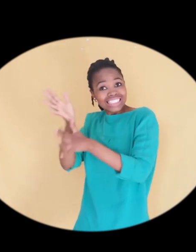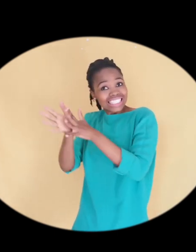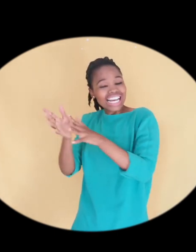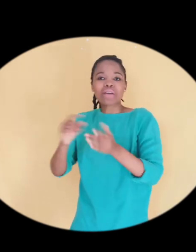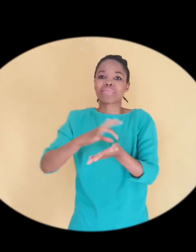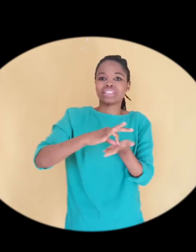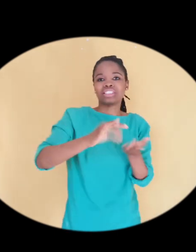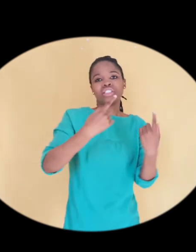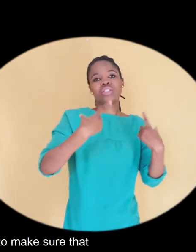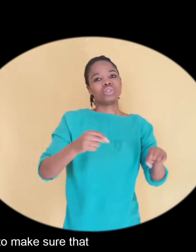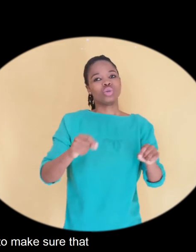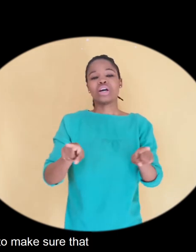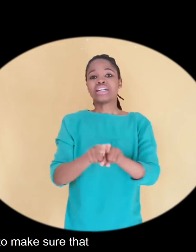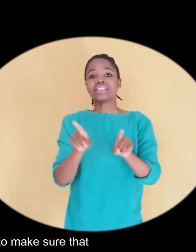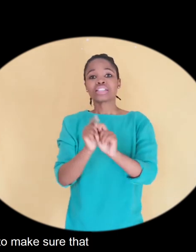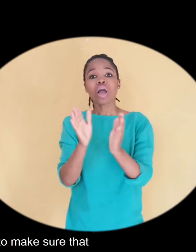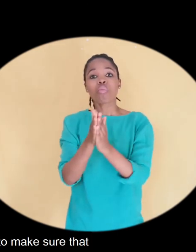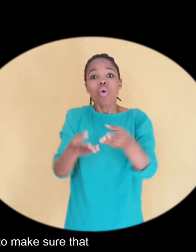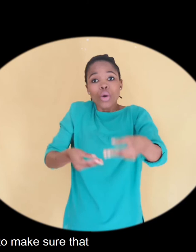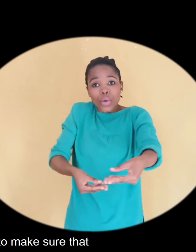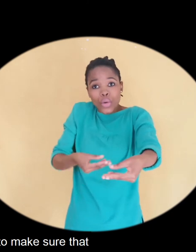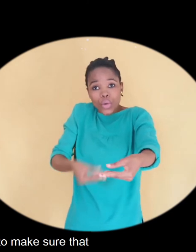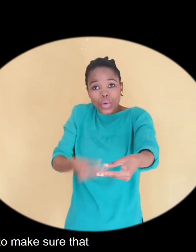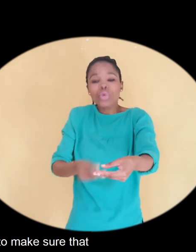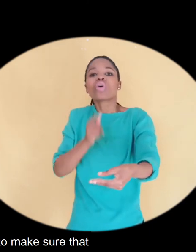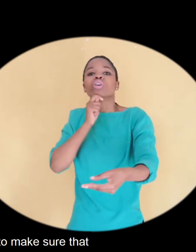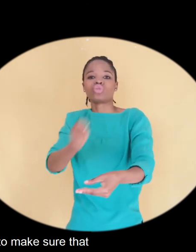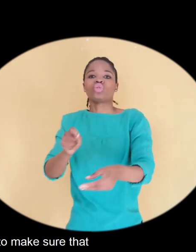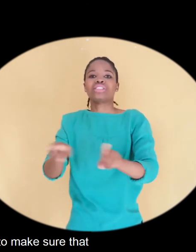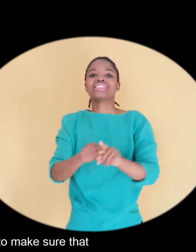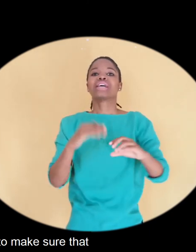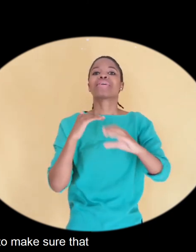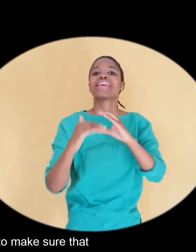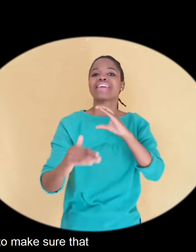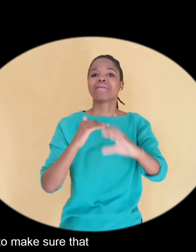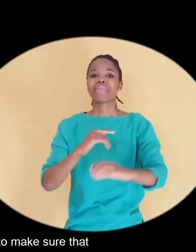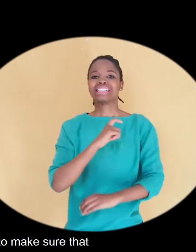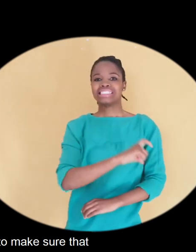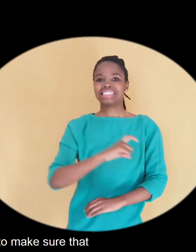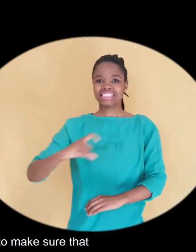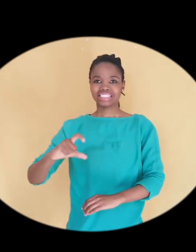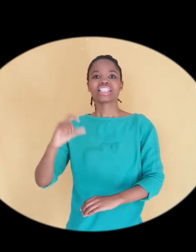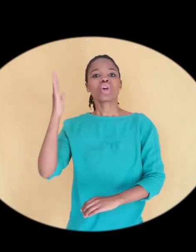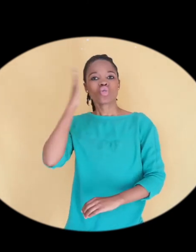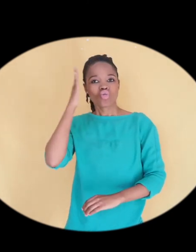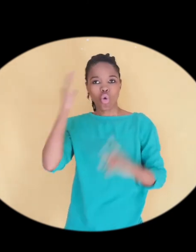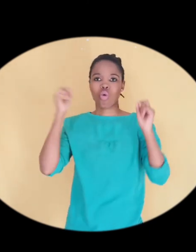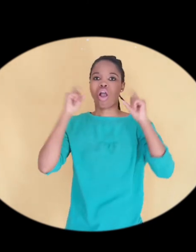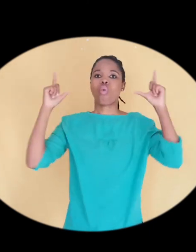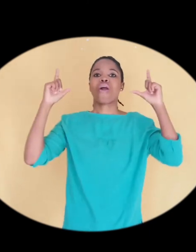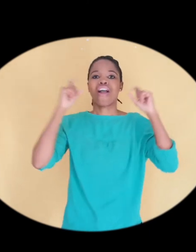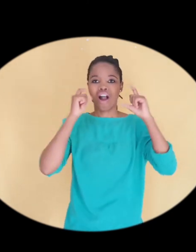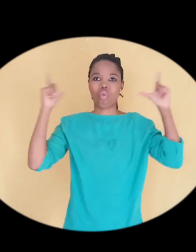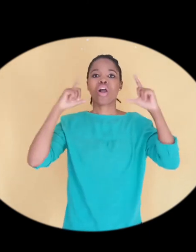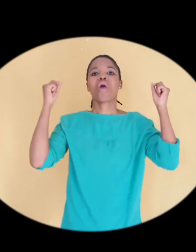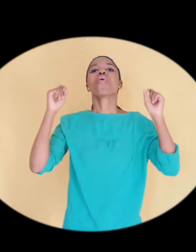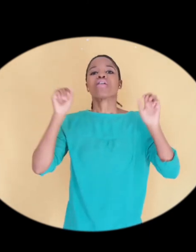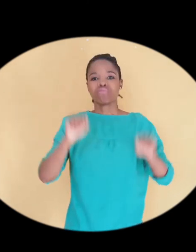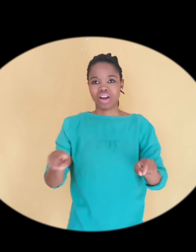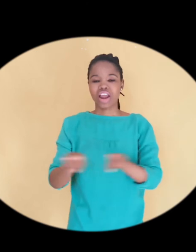course, the whole thing with the masters, you should always just demand to make sure that you always copied between you and the printer. Then you can